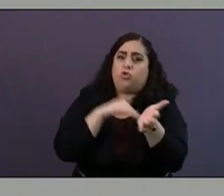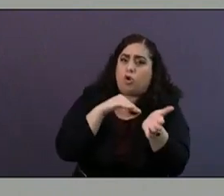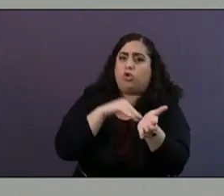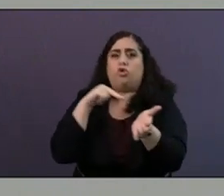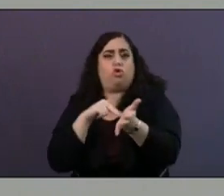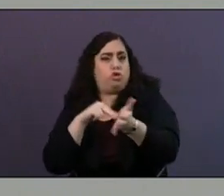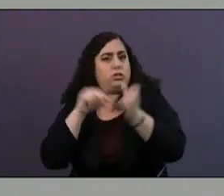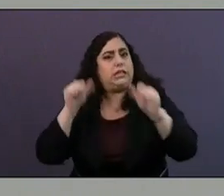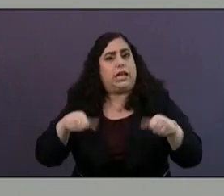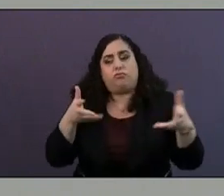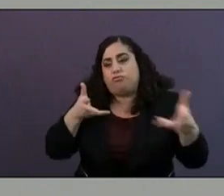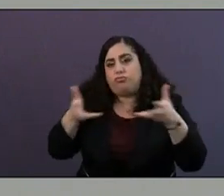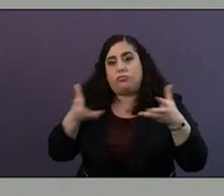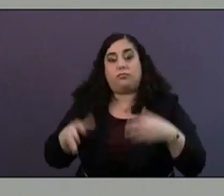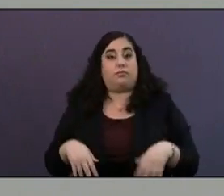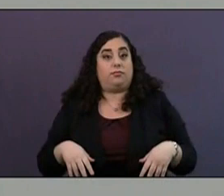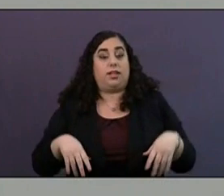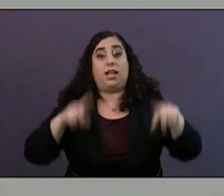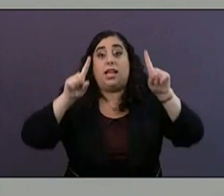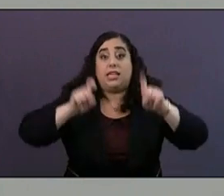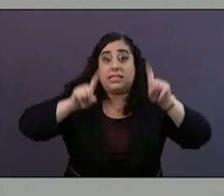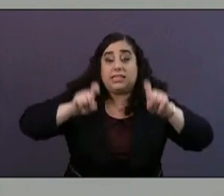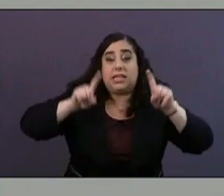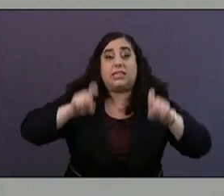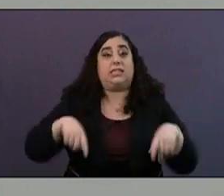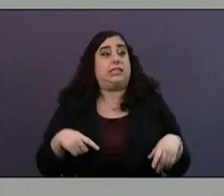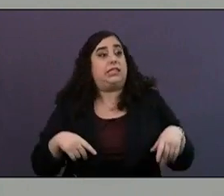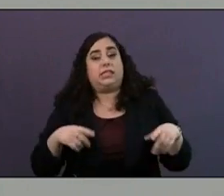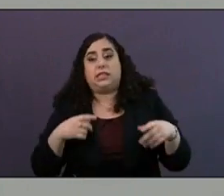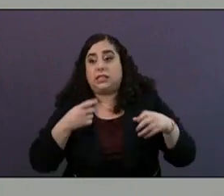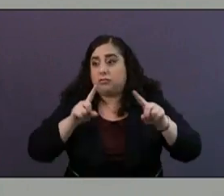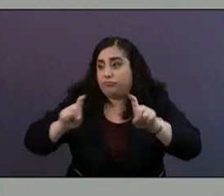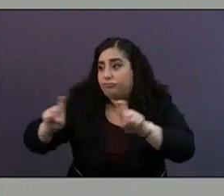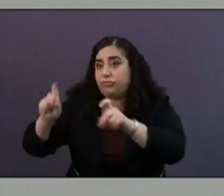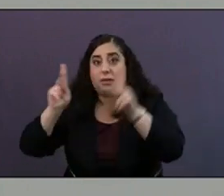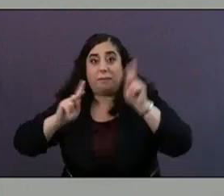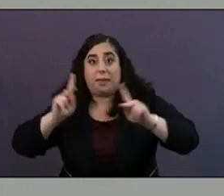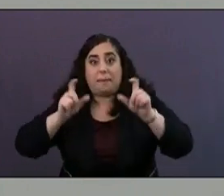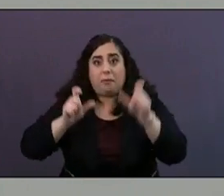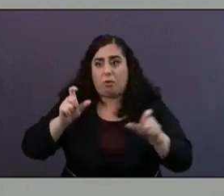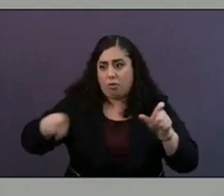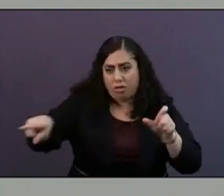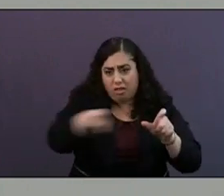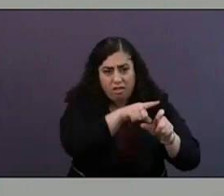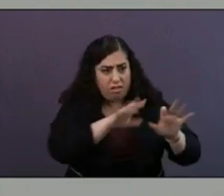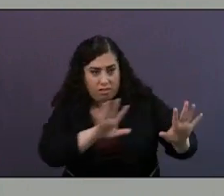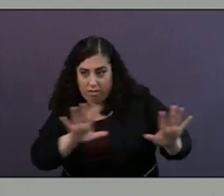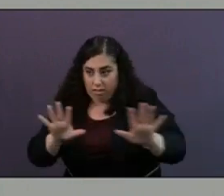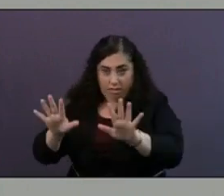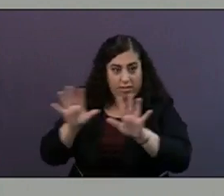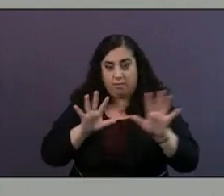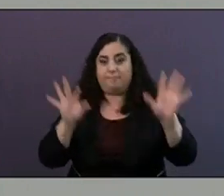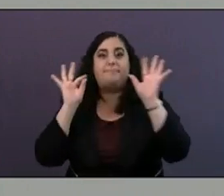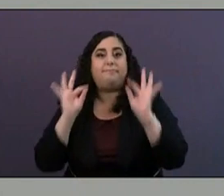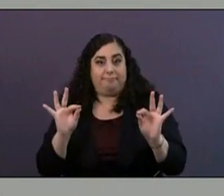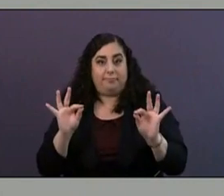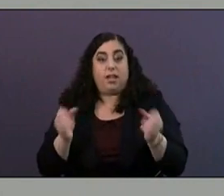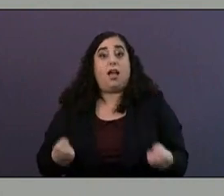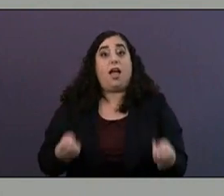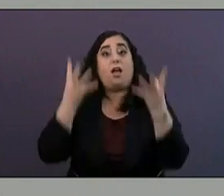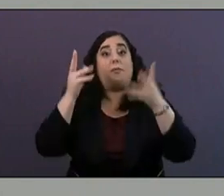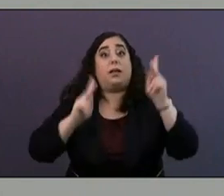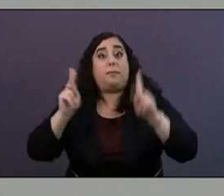continues to increase, and that ratio between positive and the total test is in a downward